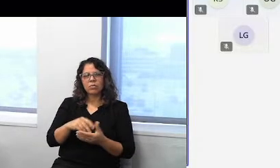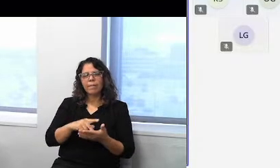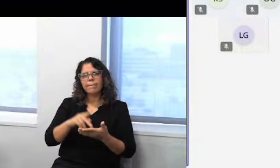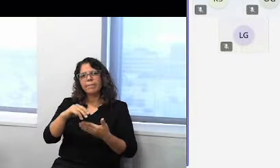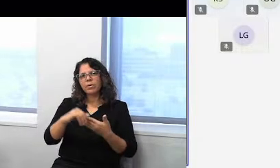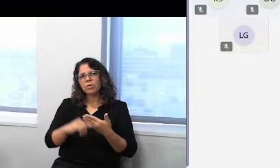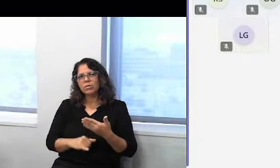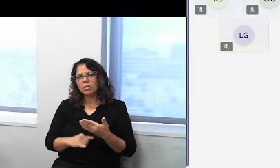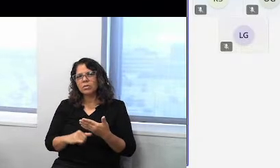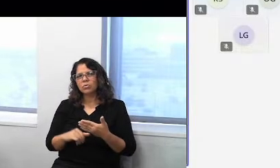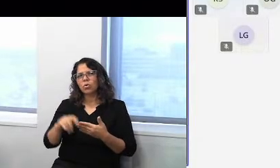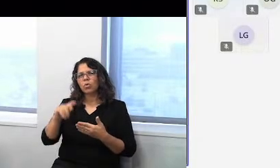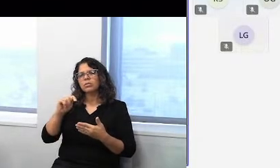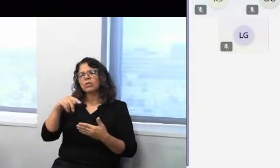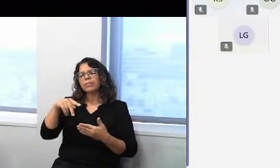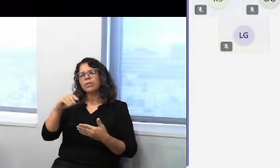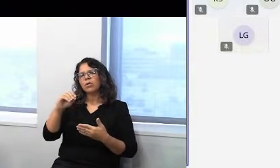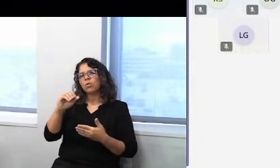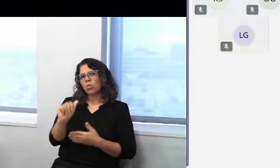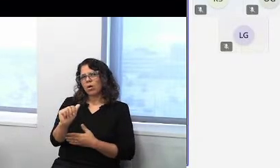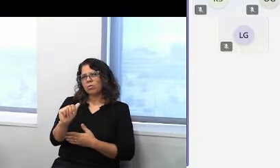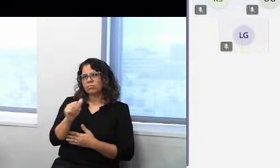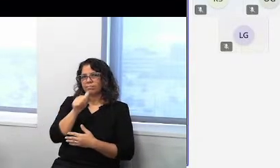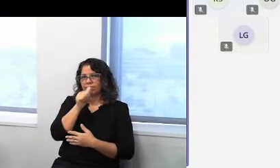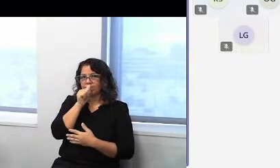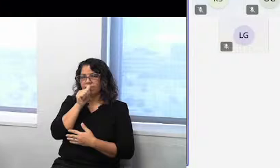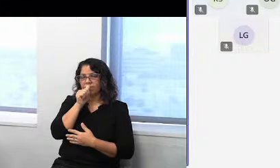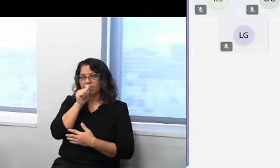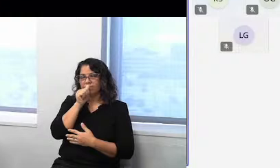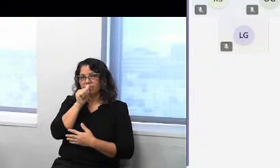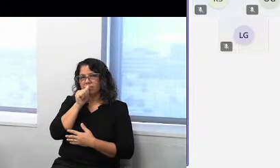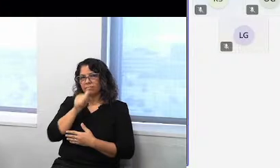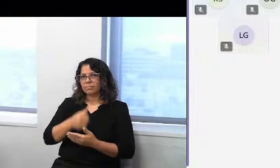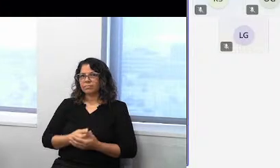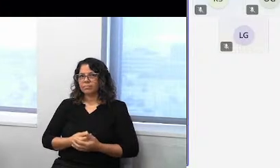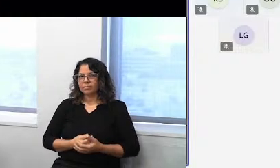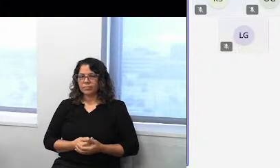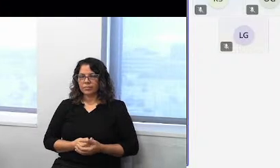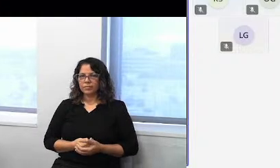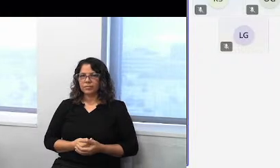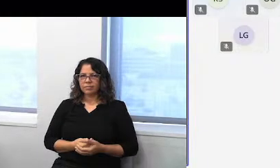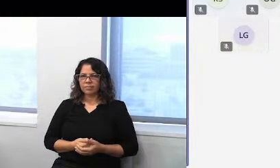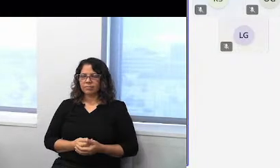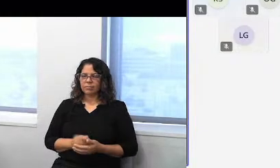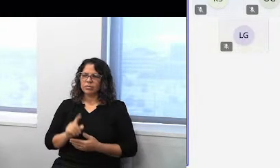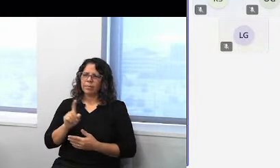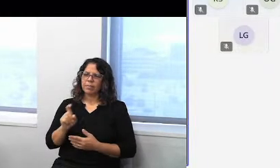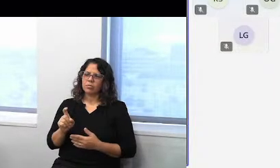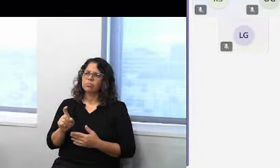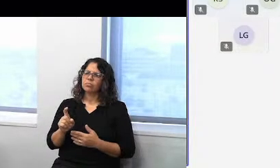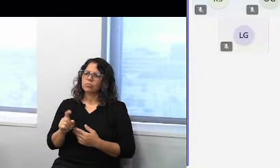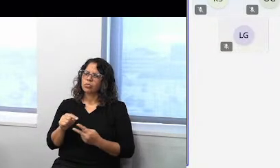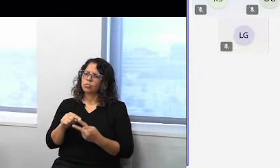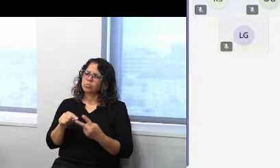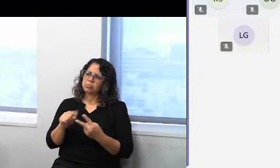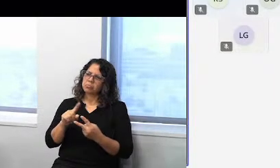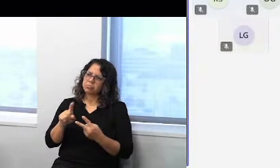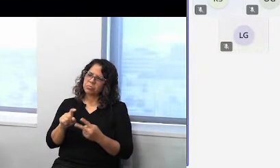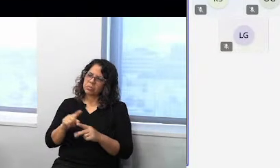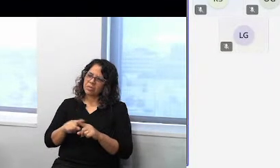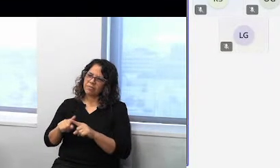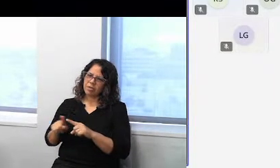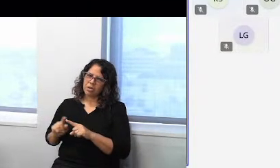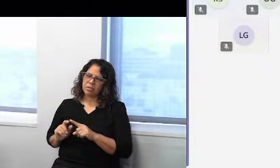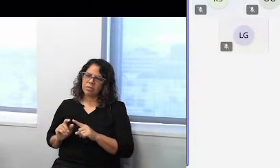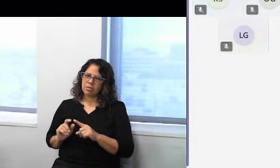The solar projects. There are two different things that you just asked. You just comment if I may separate the two. Sure.